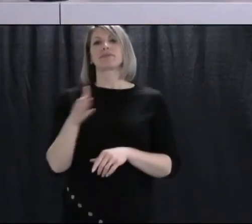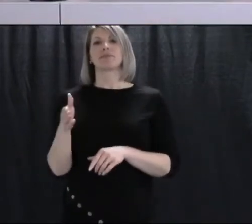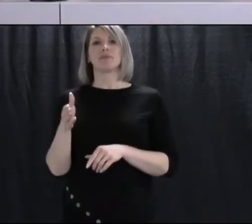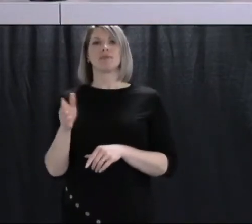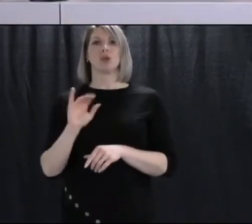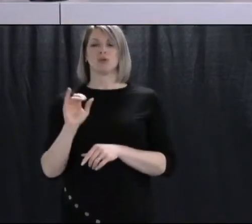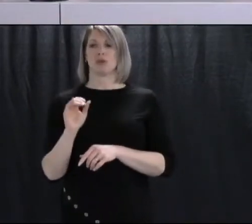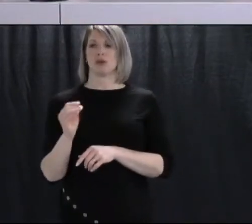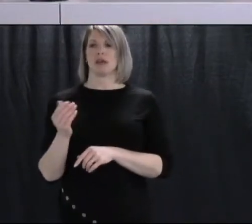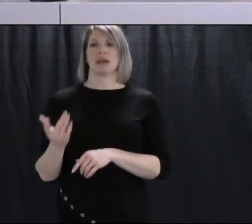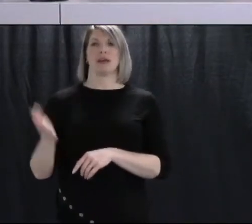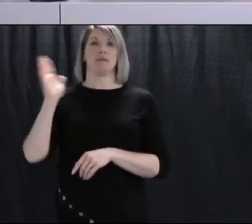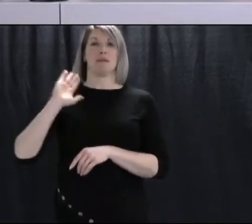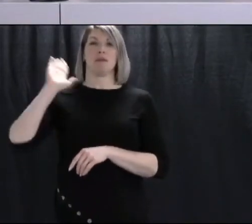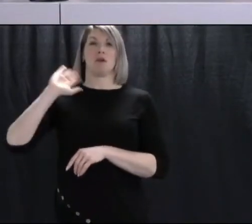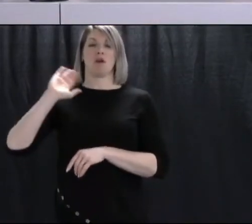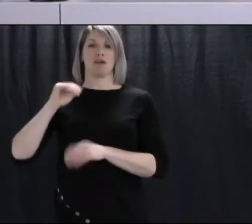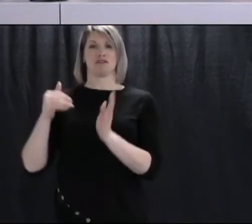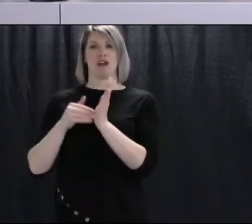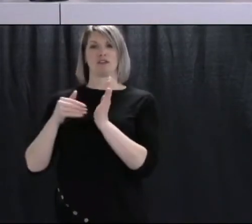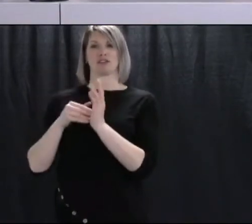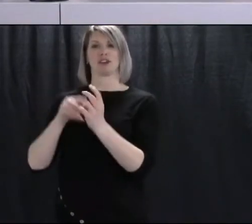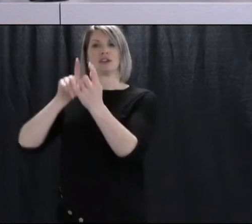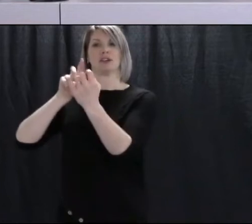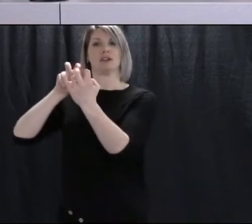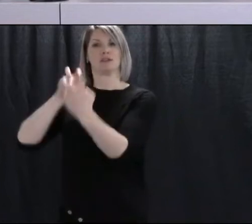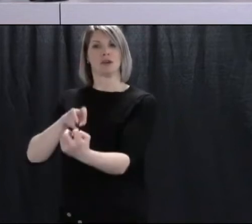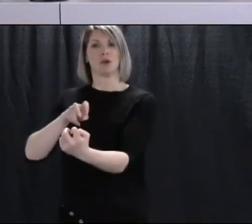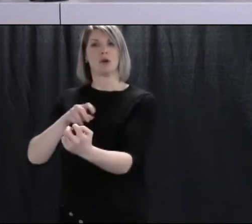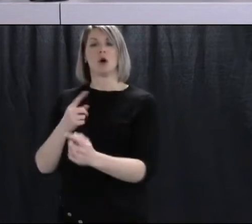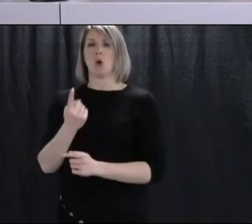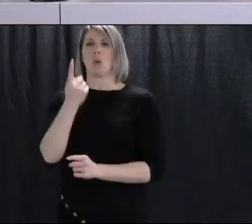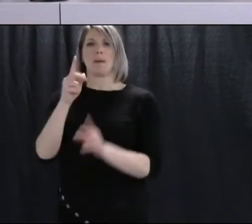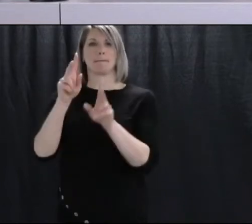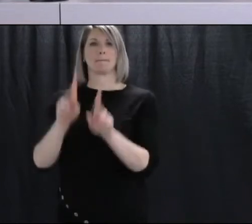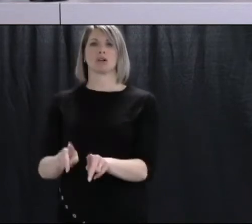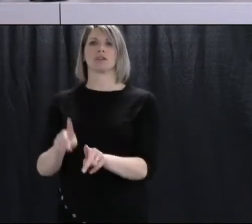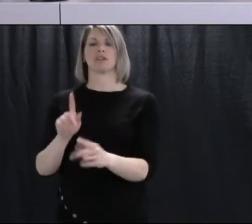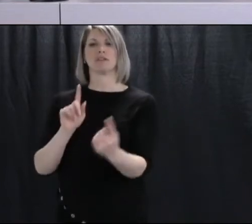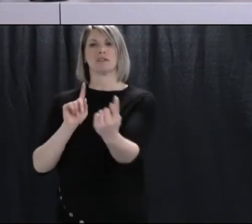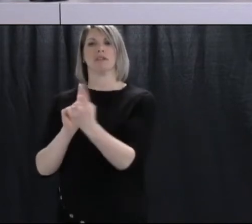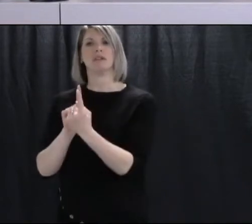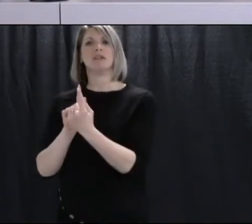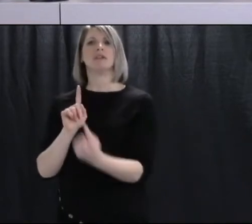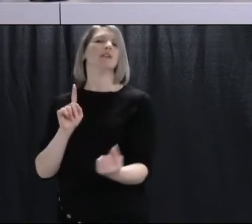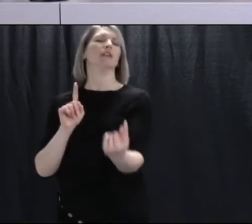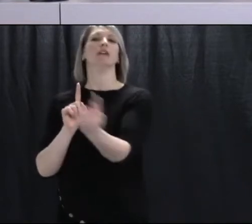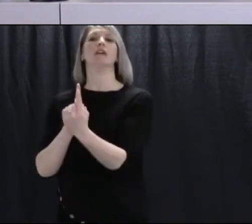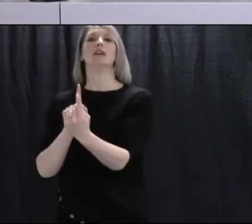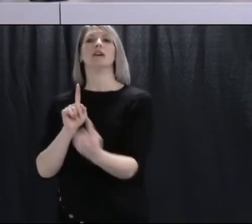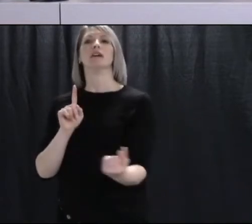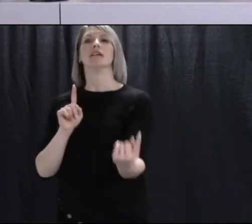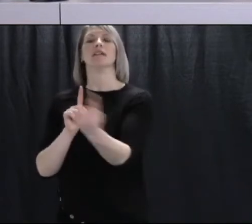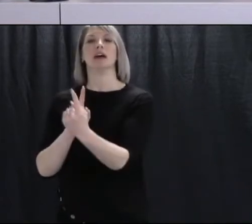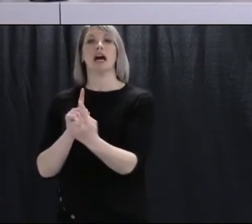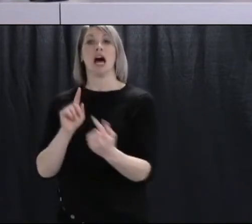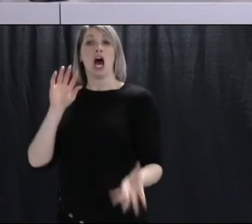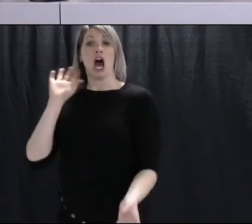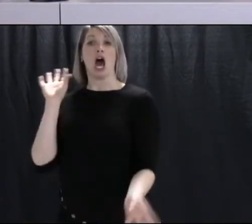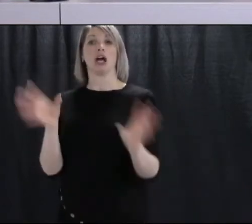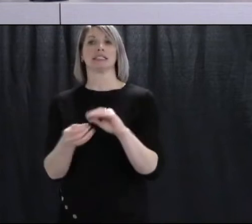patient at a time, and that was hard enough some days. I've got, I think, 522,000 now, so I have no idea what